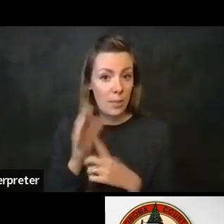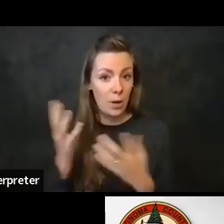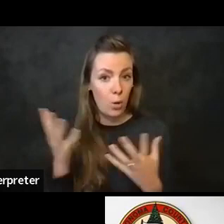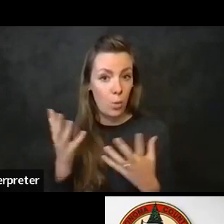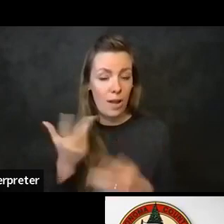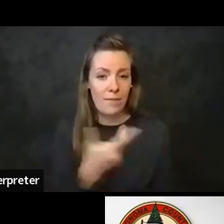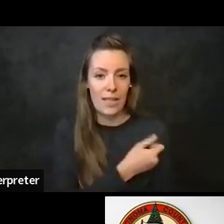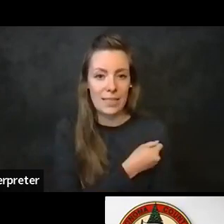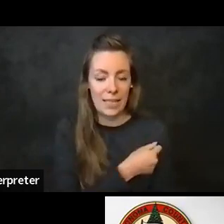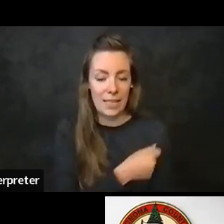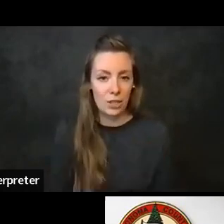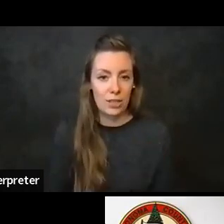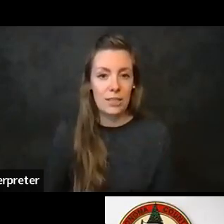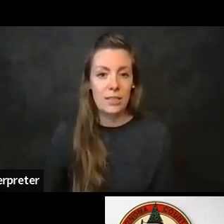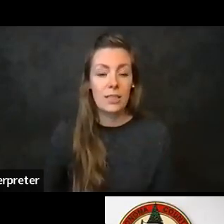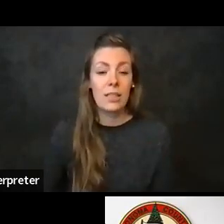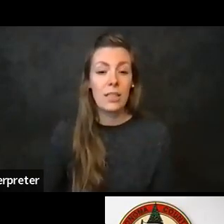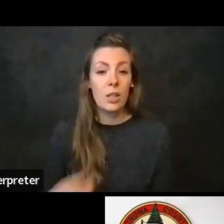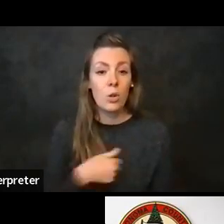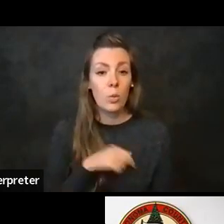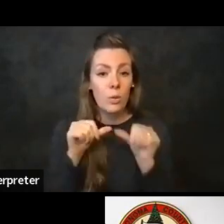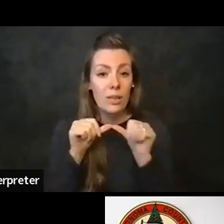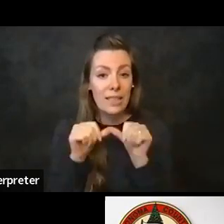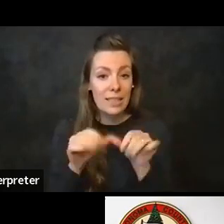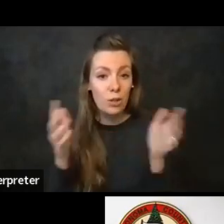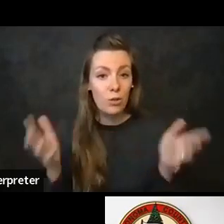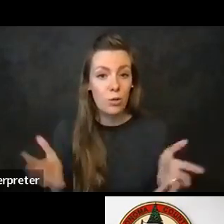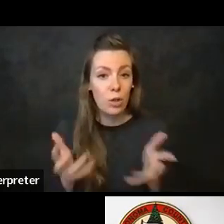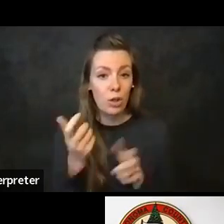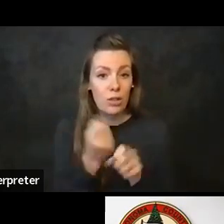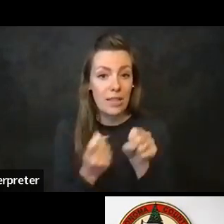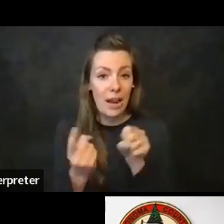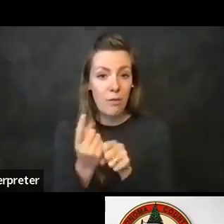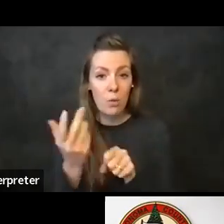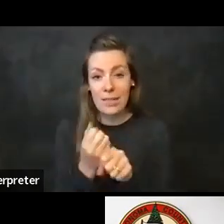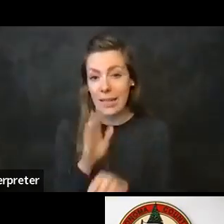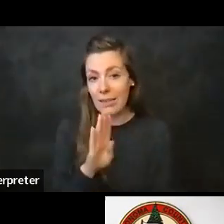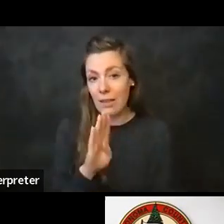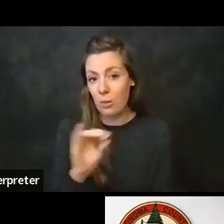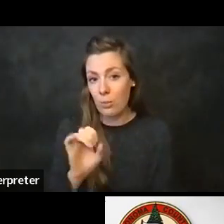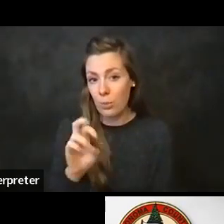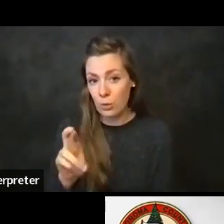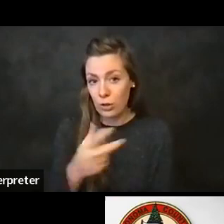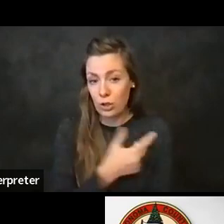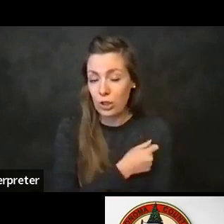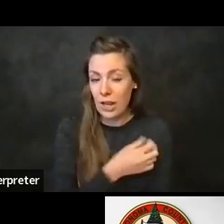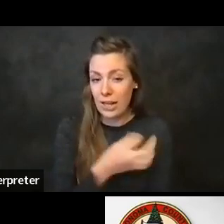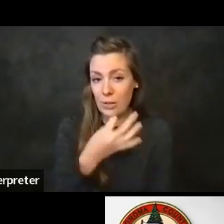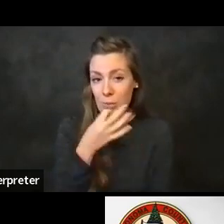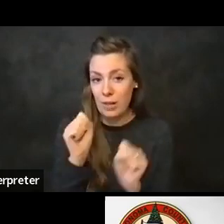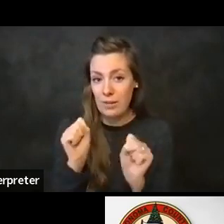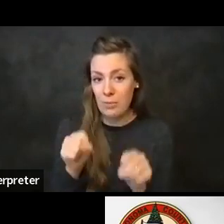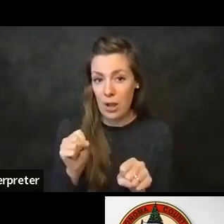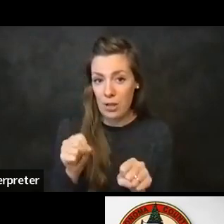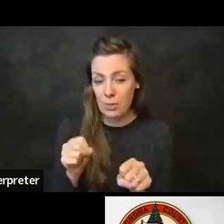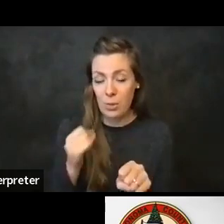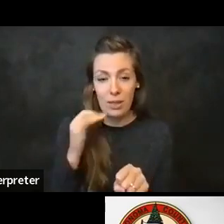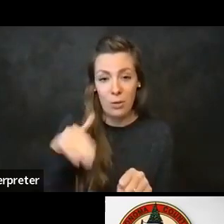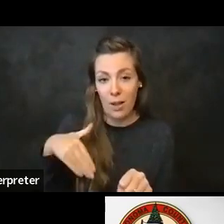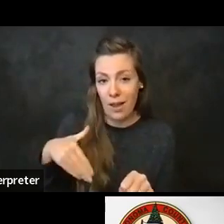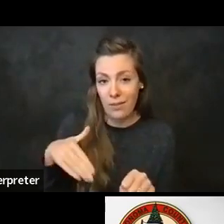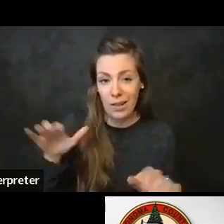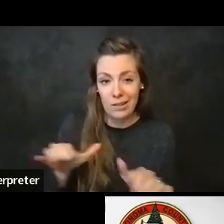vaccinations. And then we continue to encourage everyone to get their booster shots as soon as possible. And if they haven't gotten their